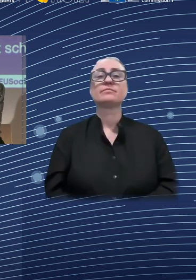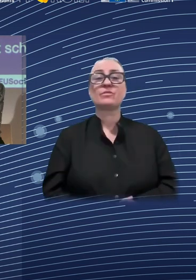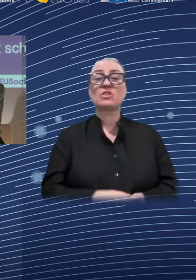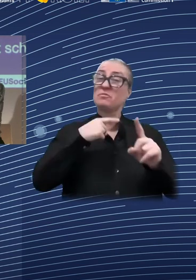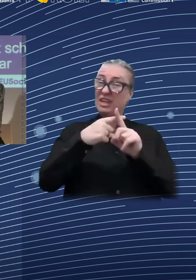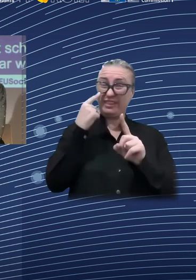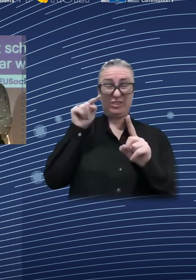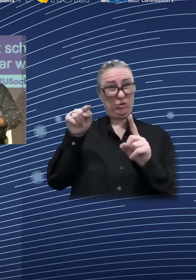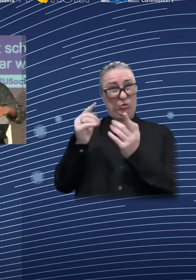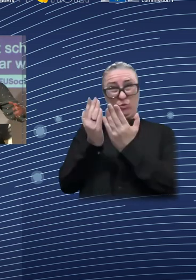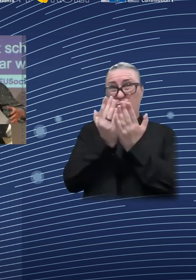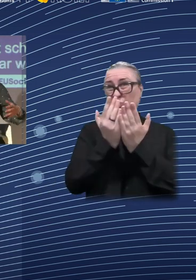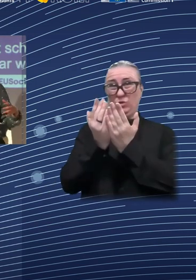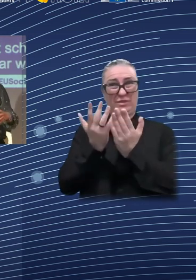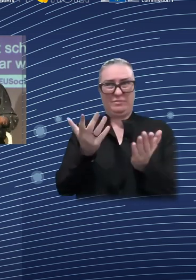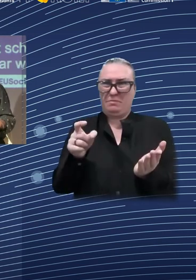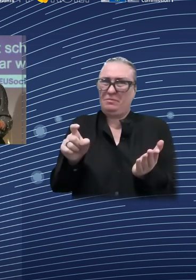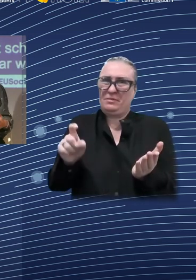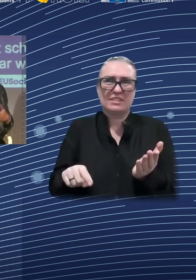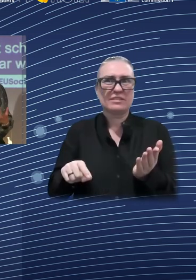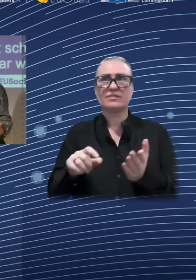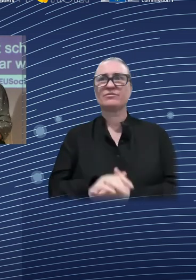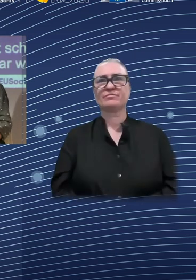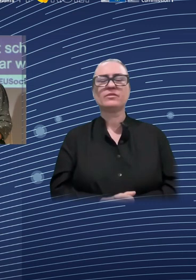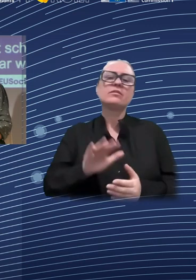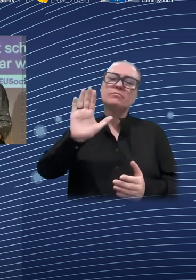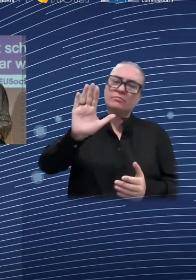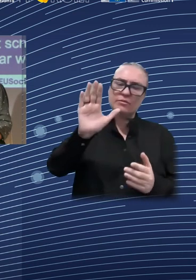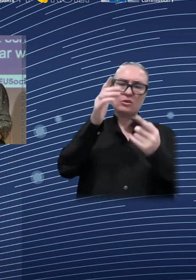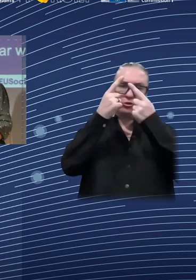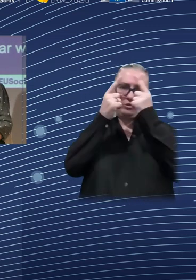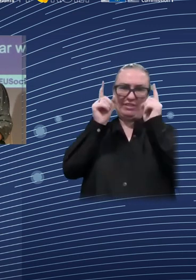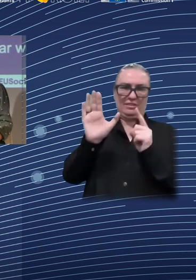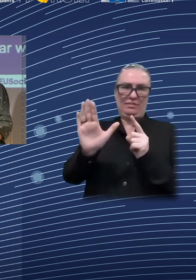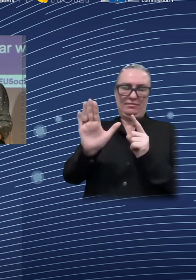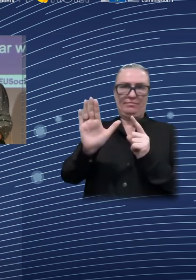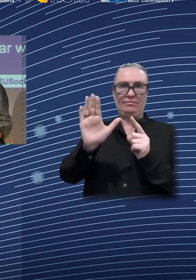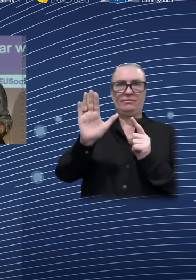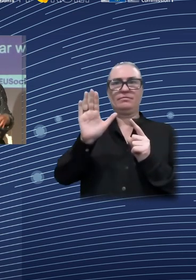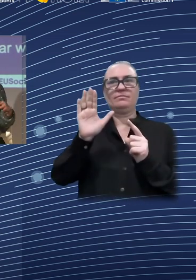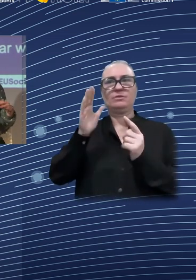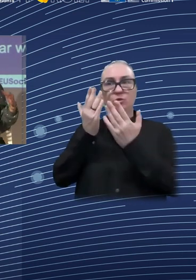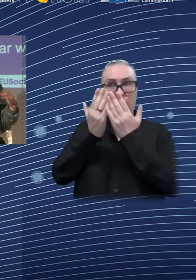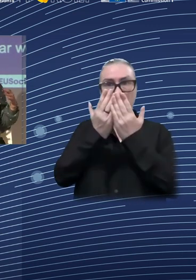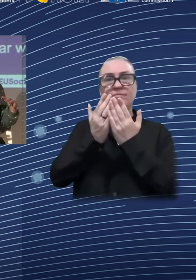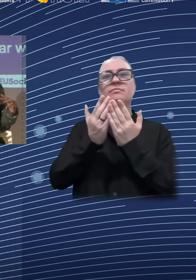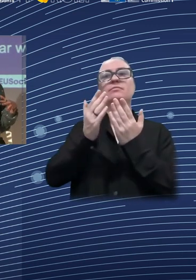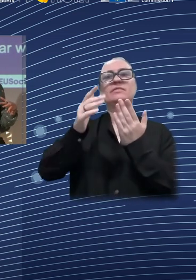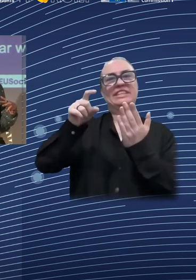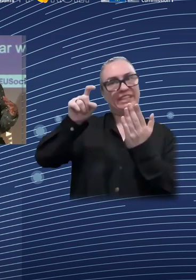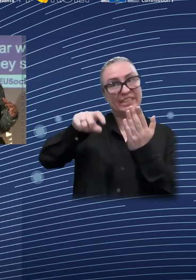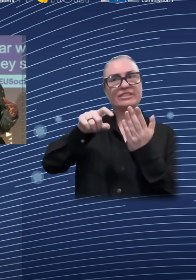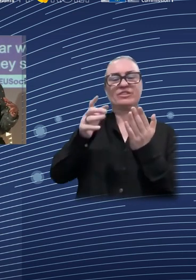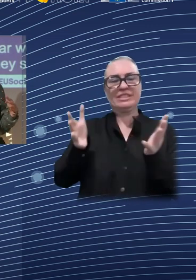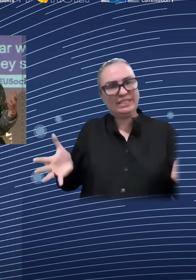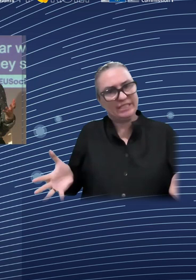switch, to make really big steps, to do a lot of changes, and actually they still have the same amount of work